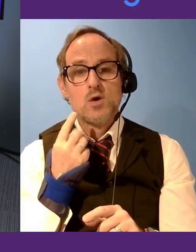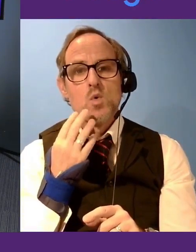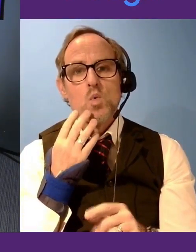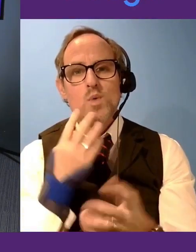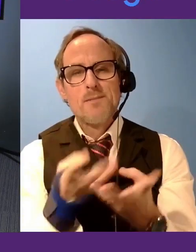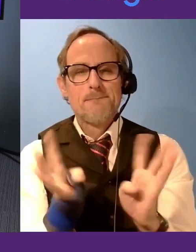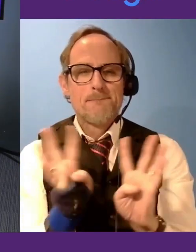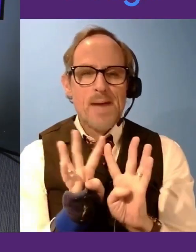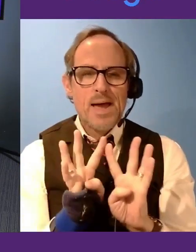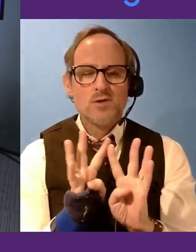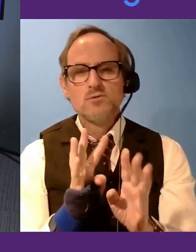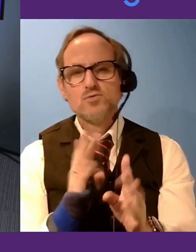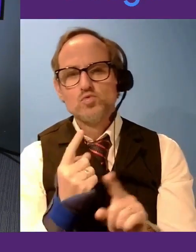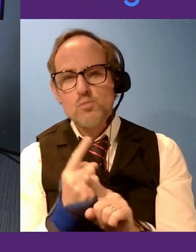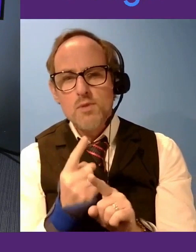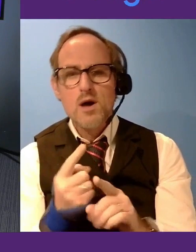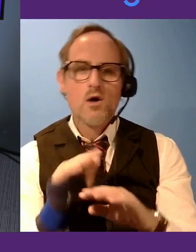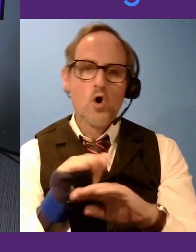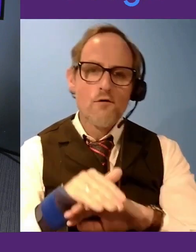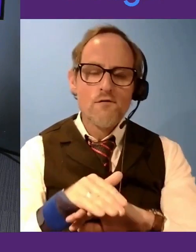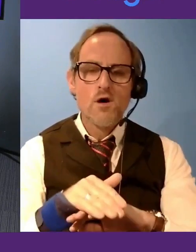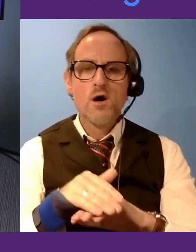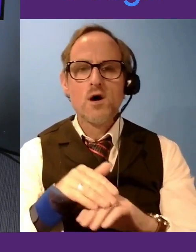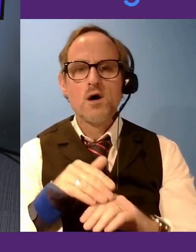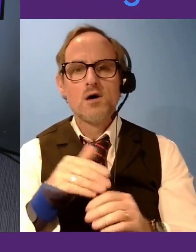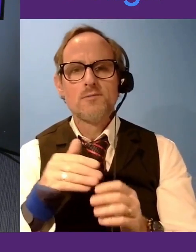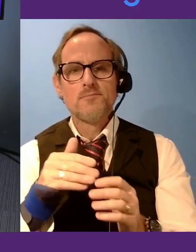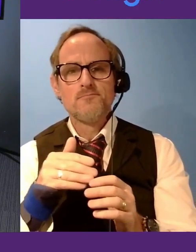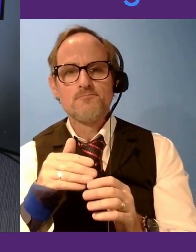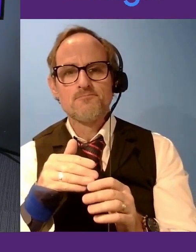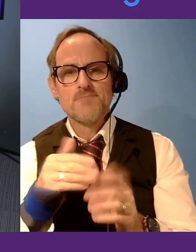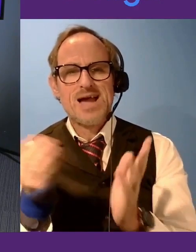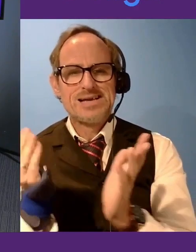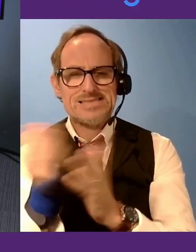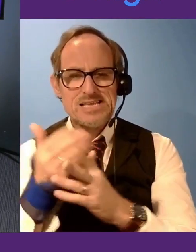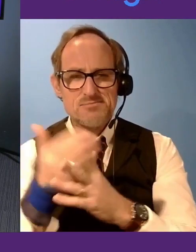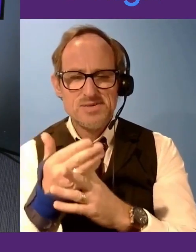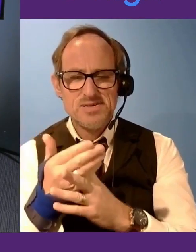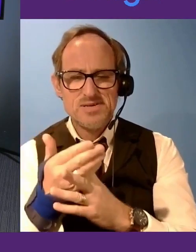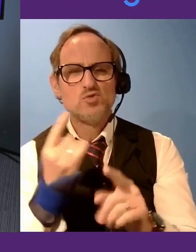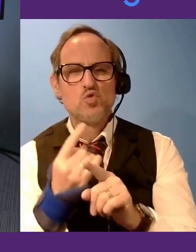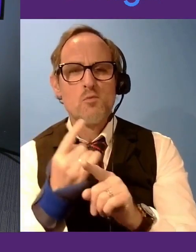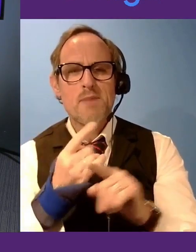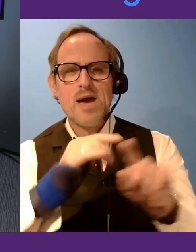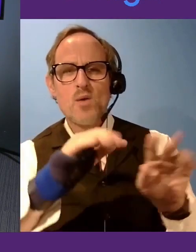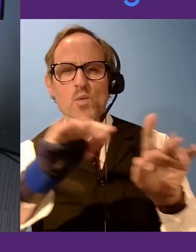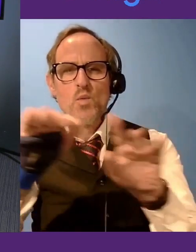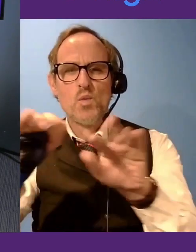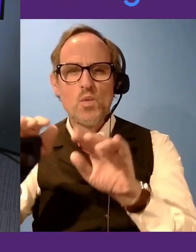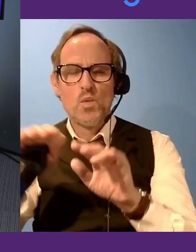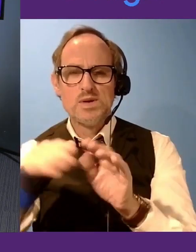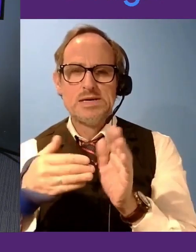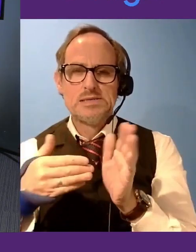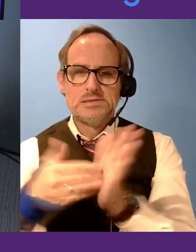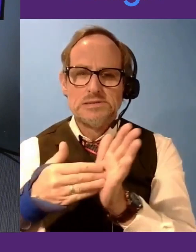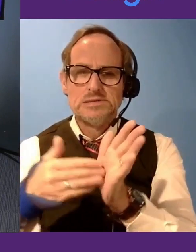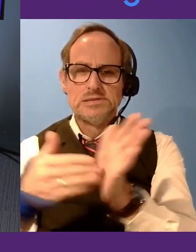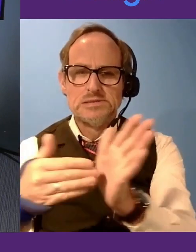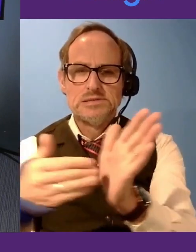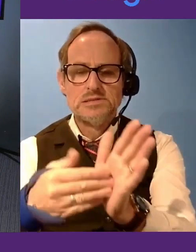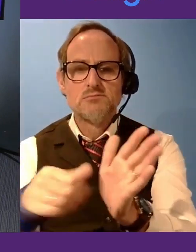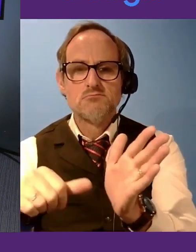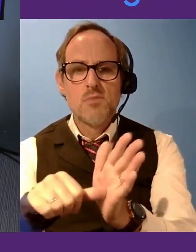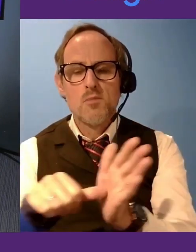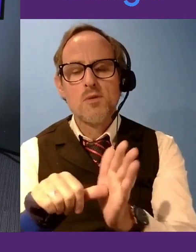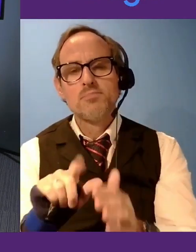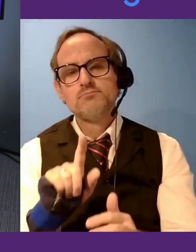about all the challenges that are out there. And I don't want to depress everyone on a Thursday afternoon. So I actually wanted to just